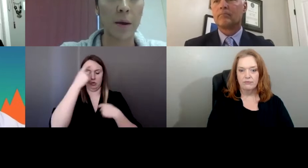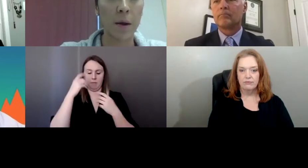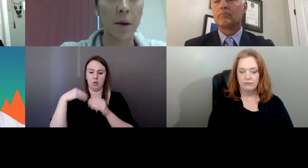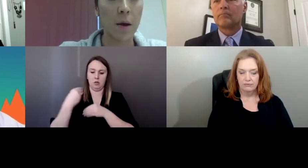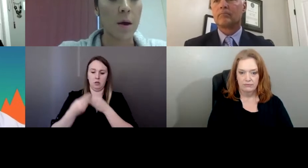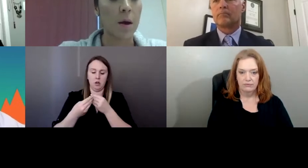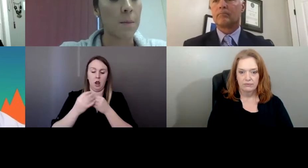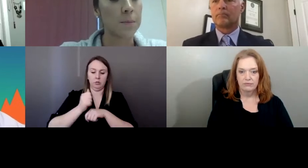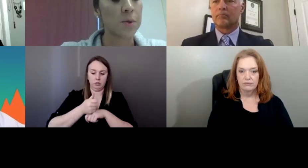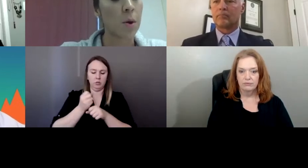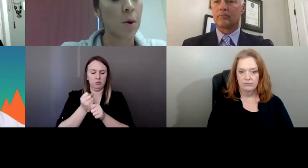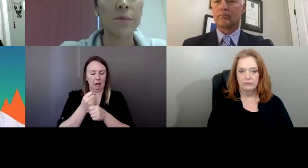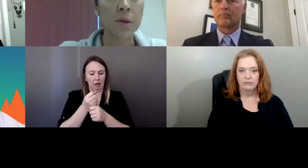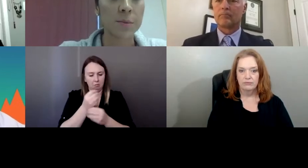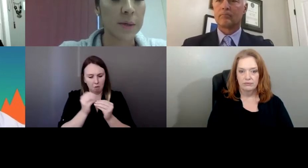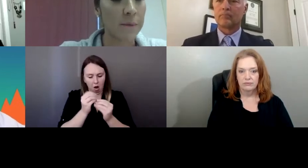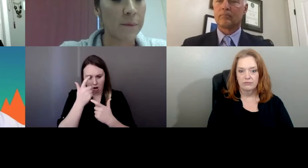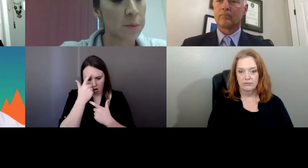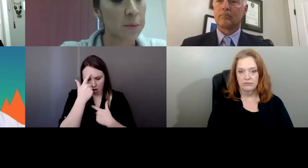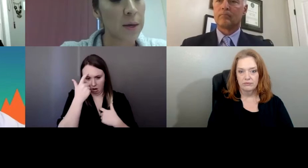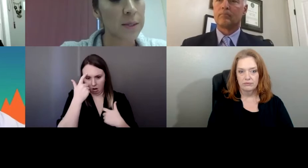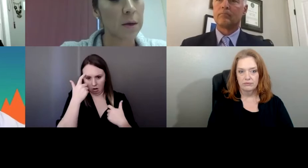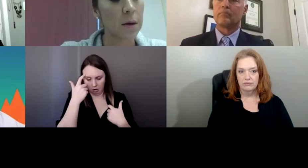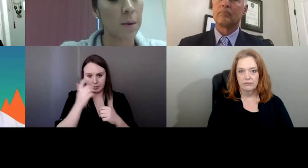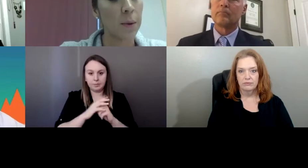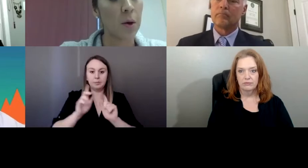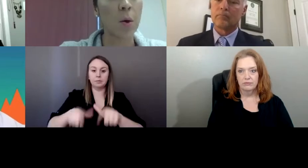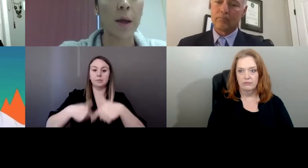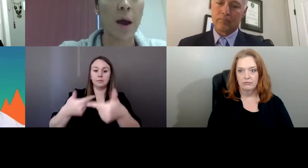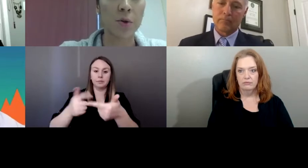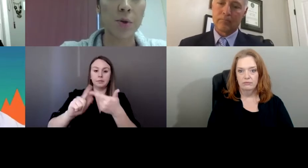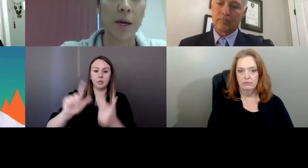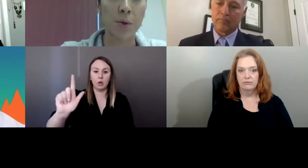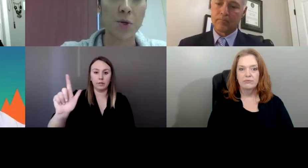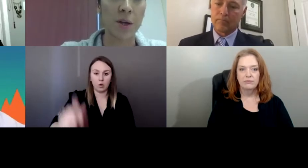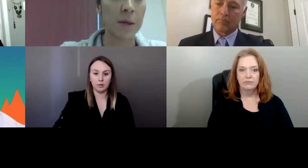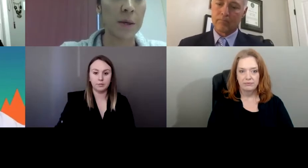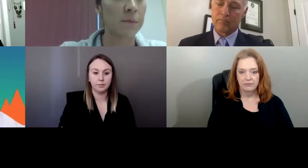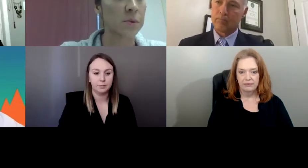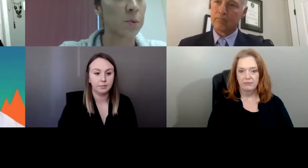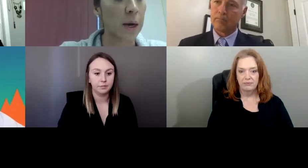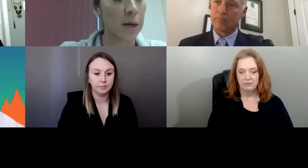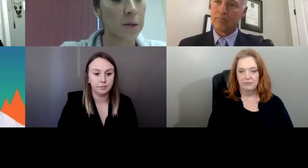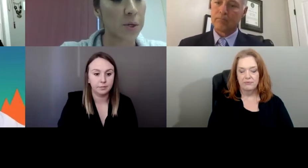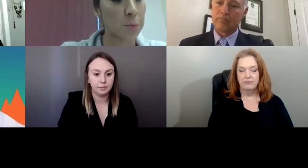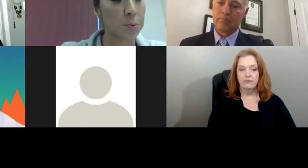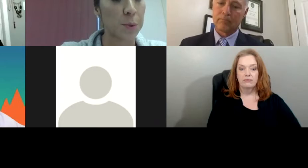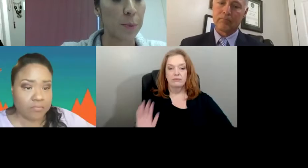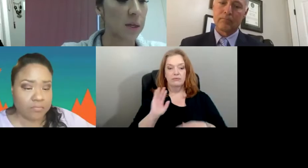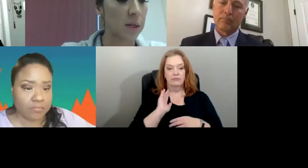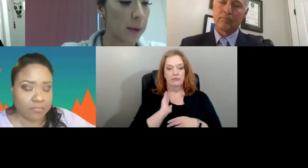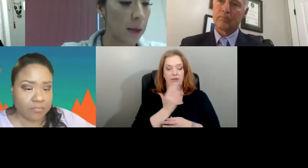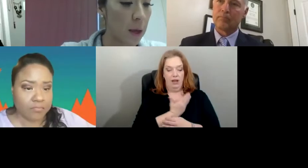created. So our law enforcement have expressed, going after trying to achieve peace officer recognition, which